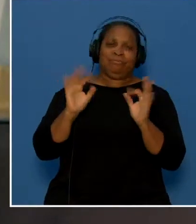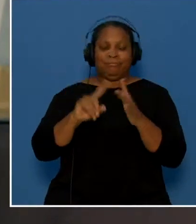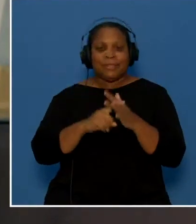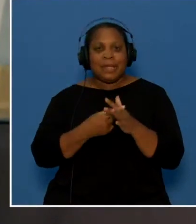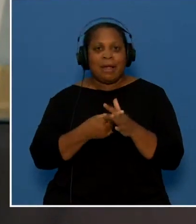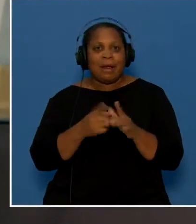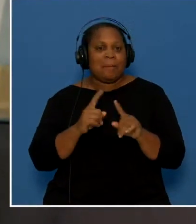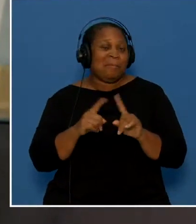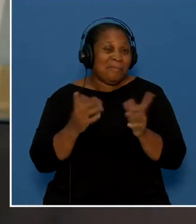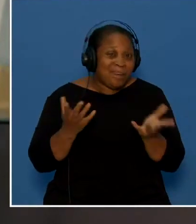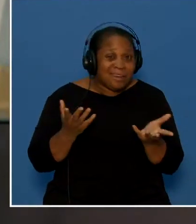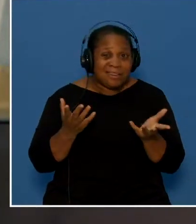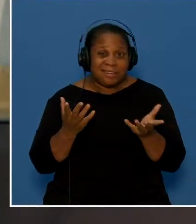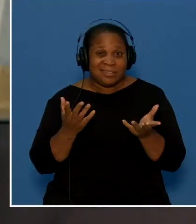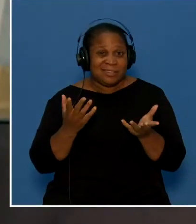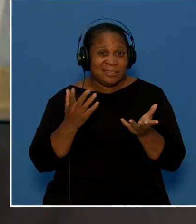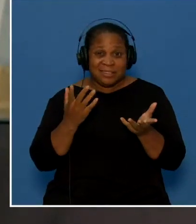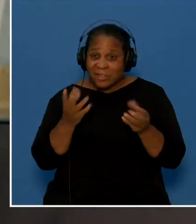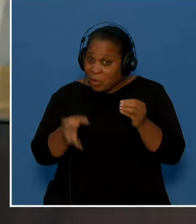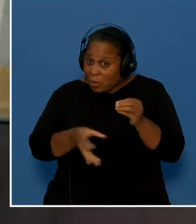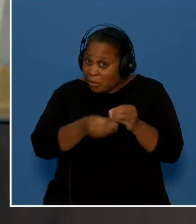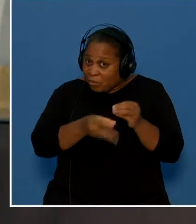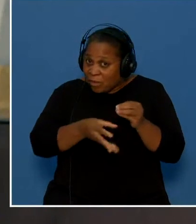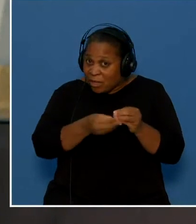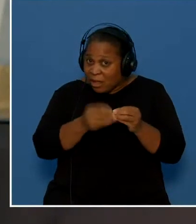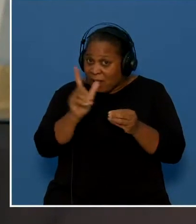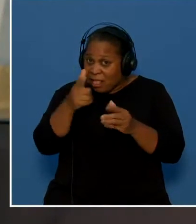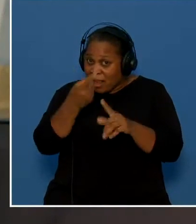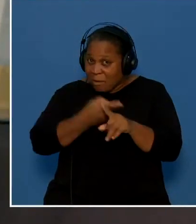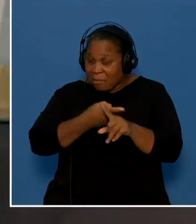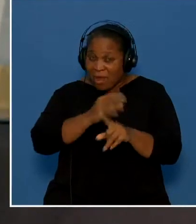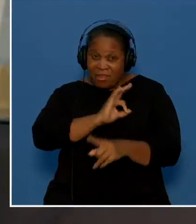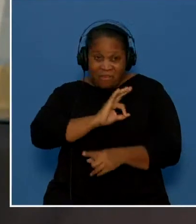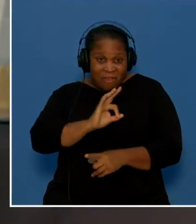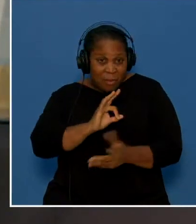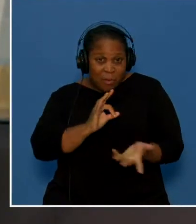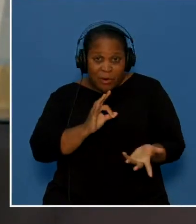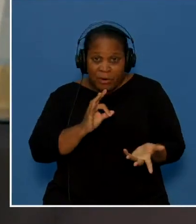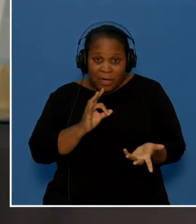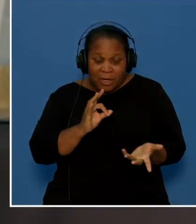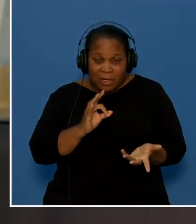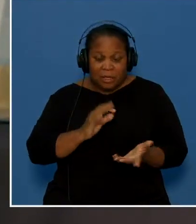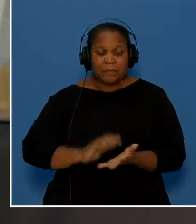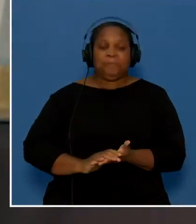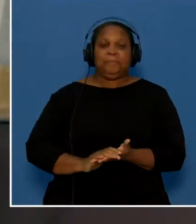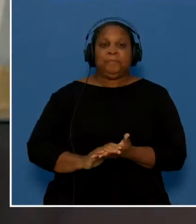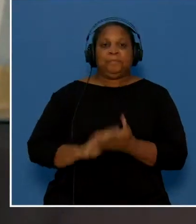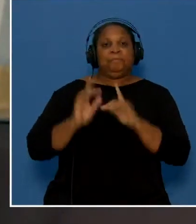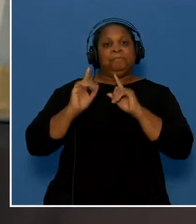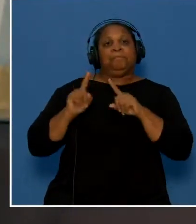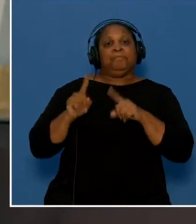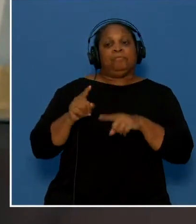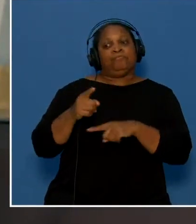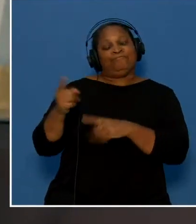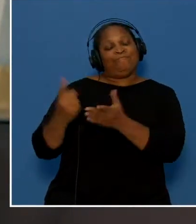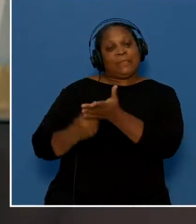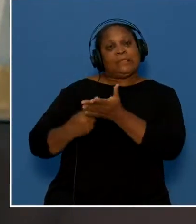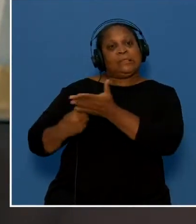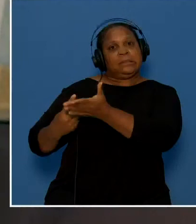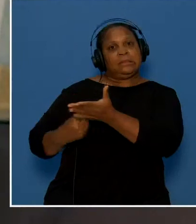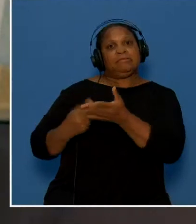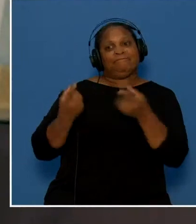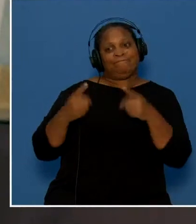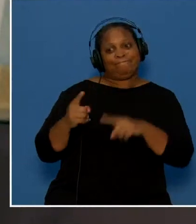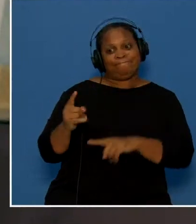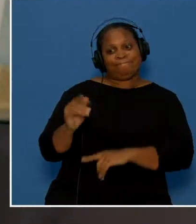start, but will we not get any more until later in the month or February or? Those discussions are taking place